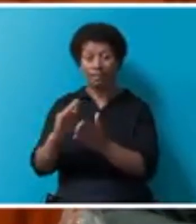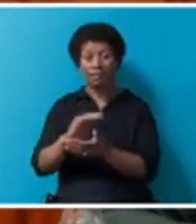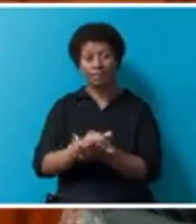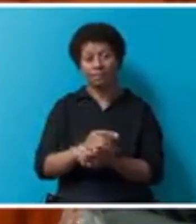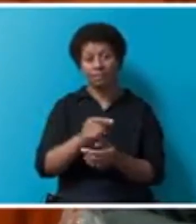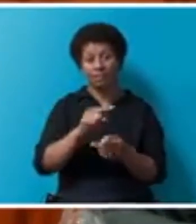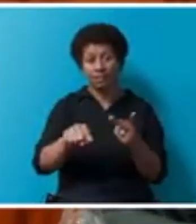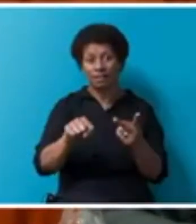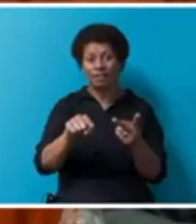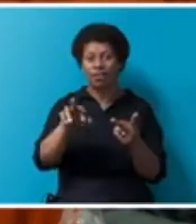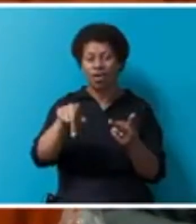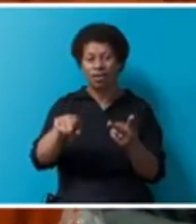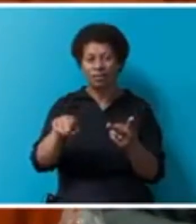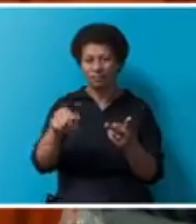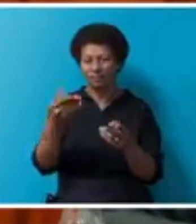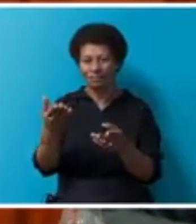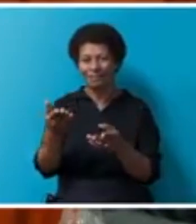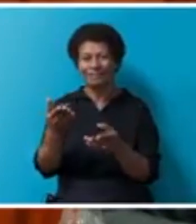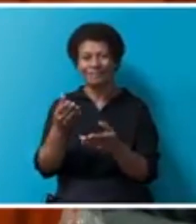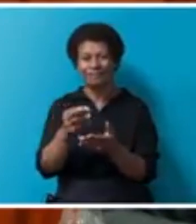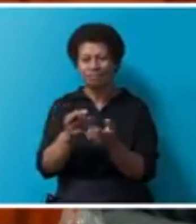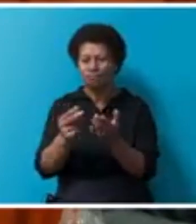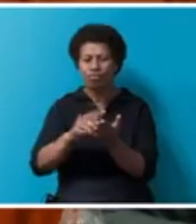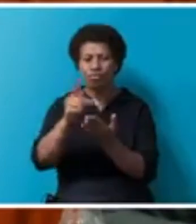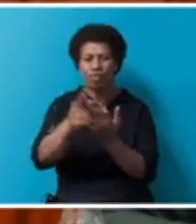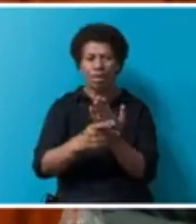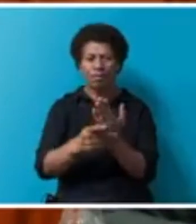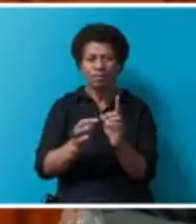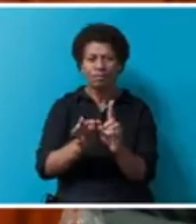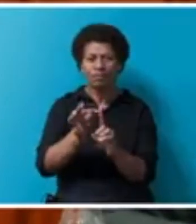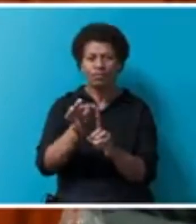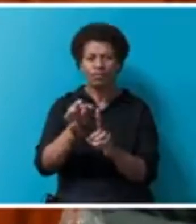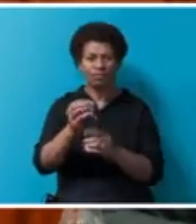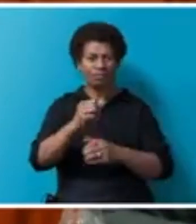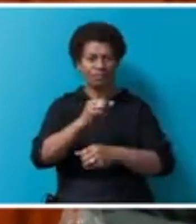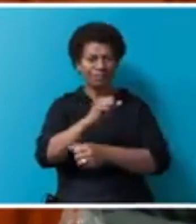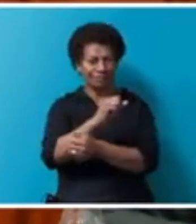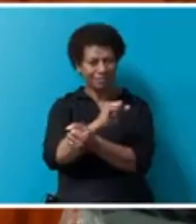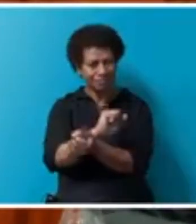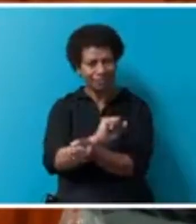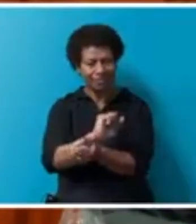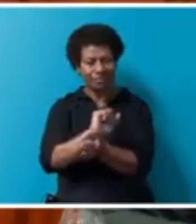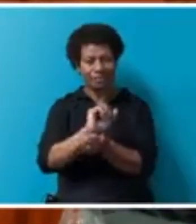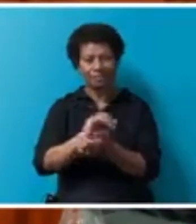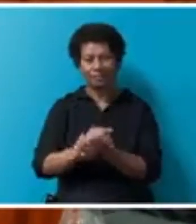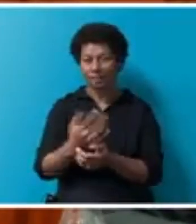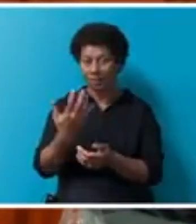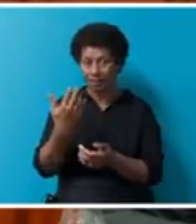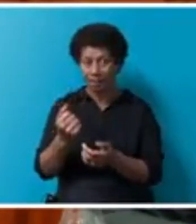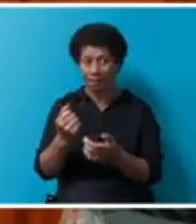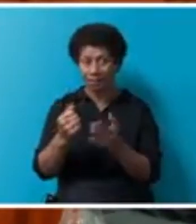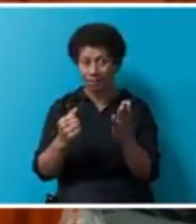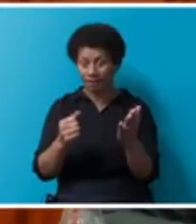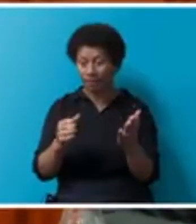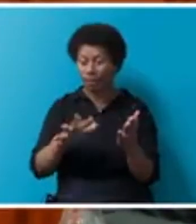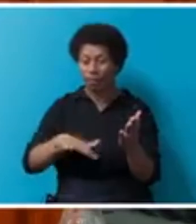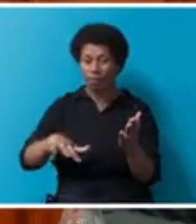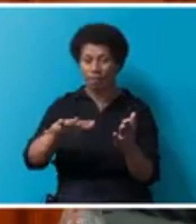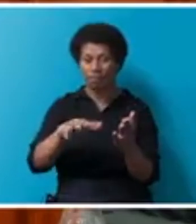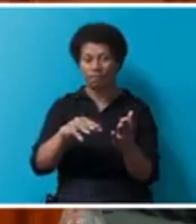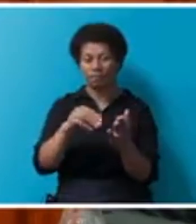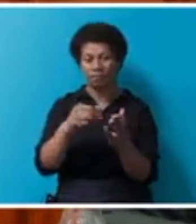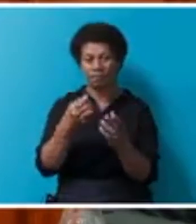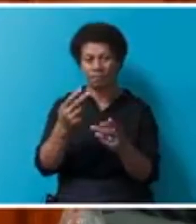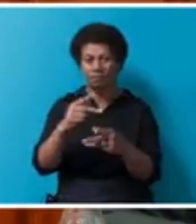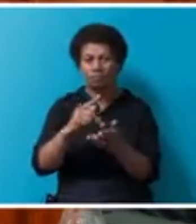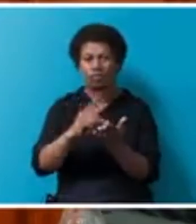of inmate rehabilitation. Importantly, the budget will also enable the establishment of a parole board to discharge its legal mandate,